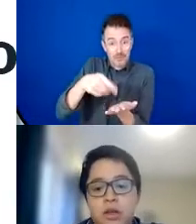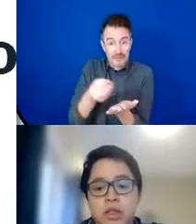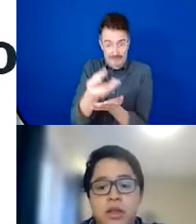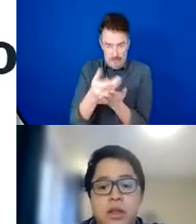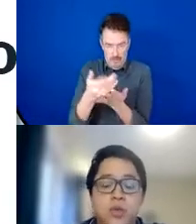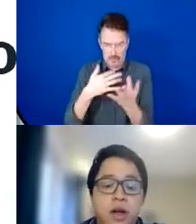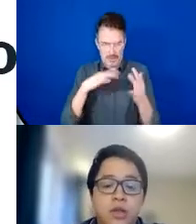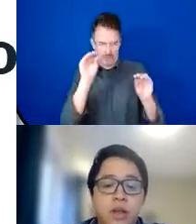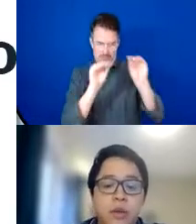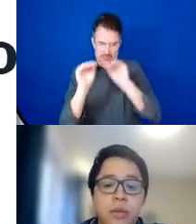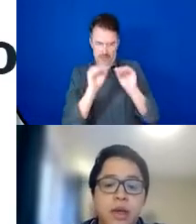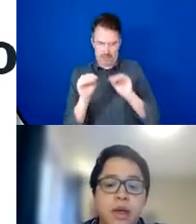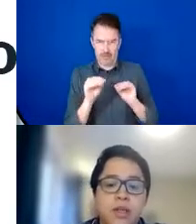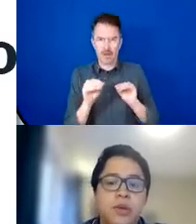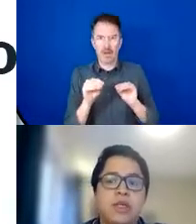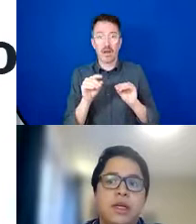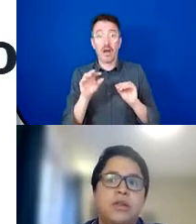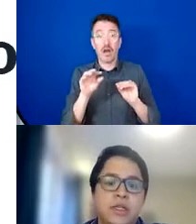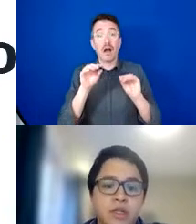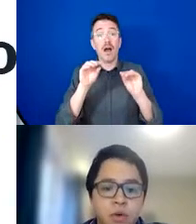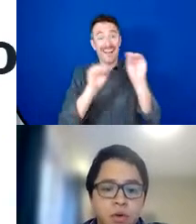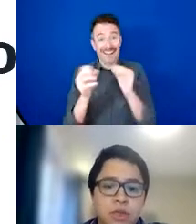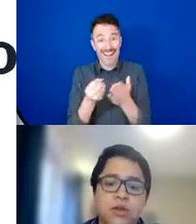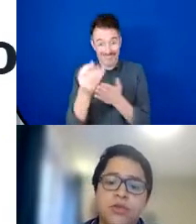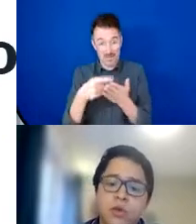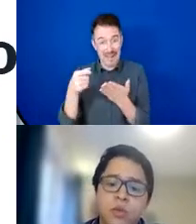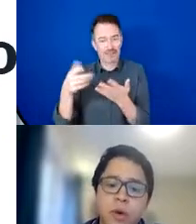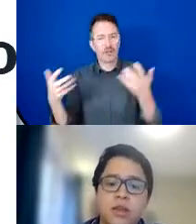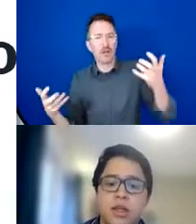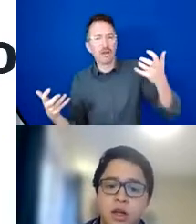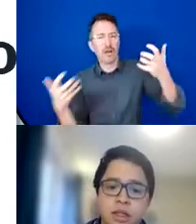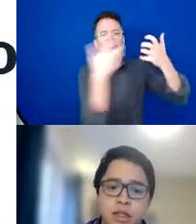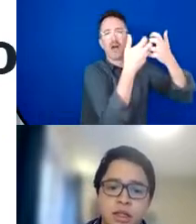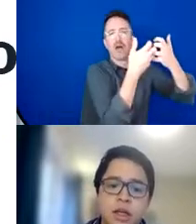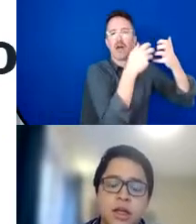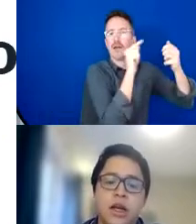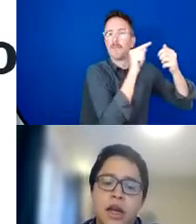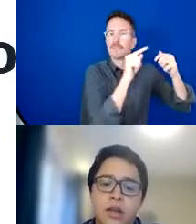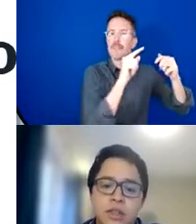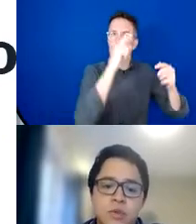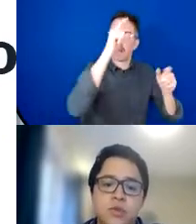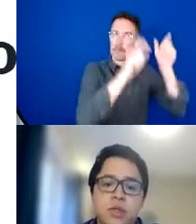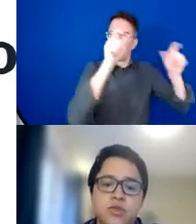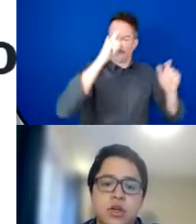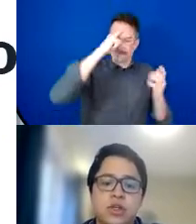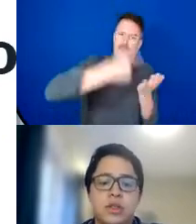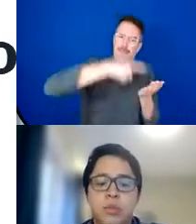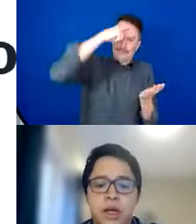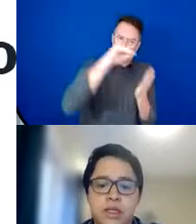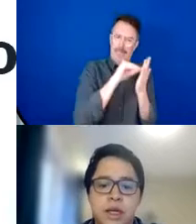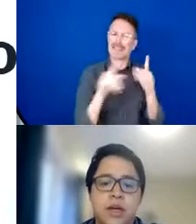decision makers and then to act upon them. So basically there is this focus on the form rather than the content. And again, there seems to be the